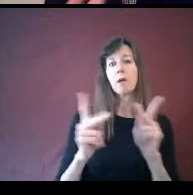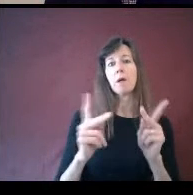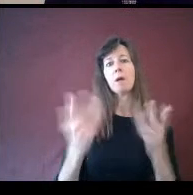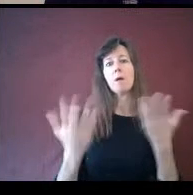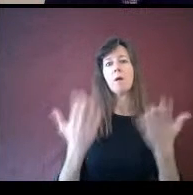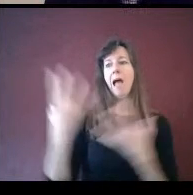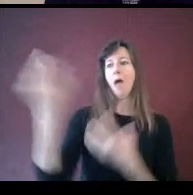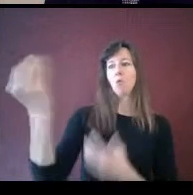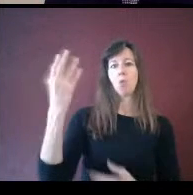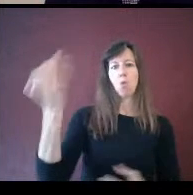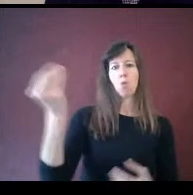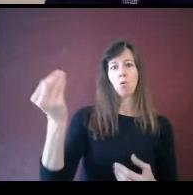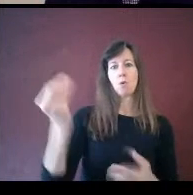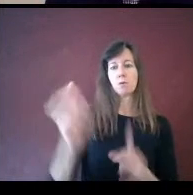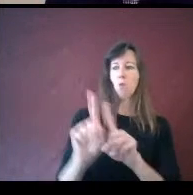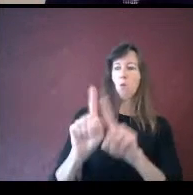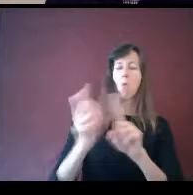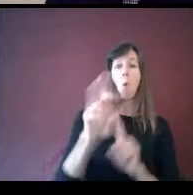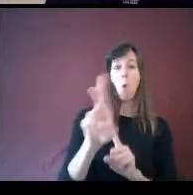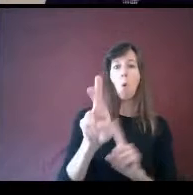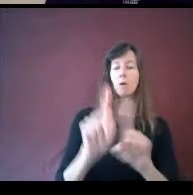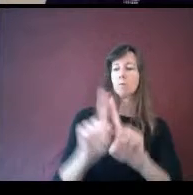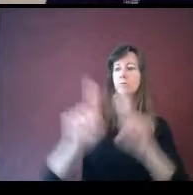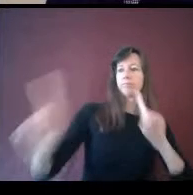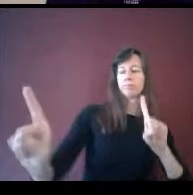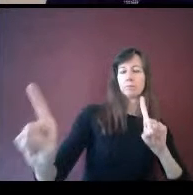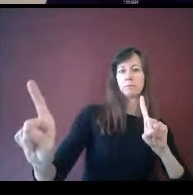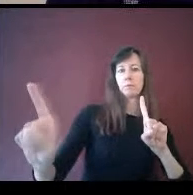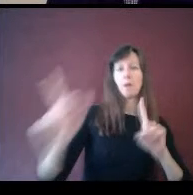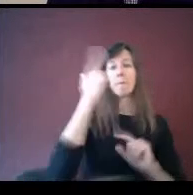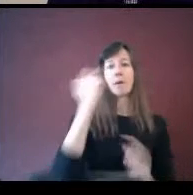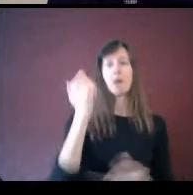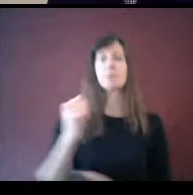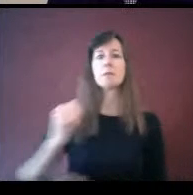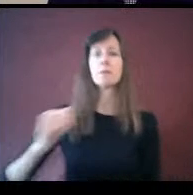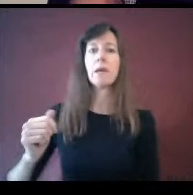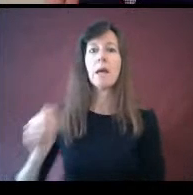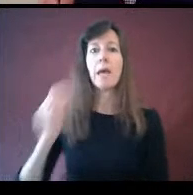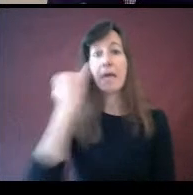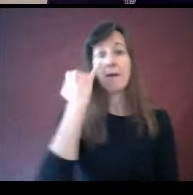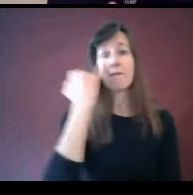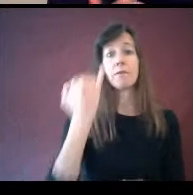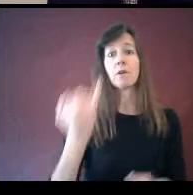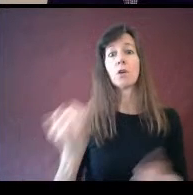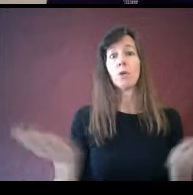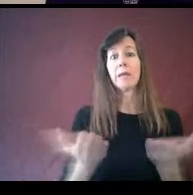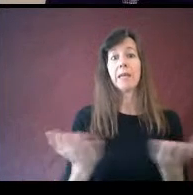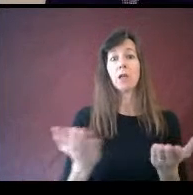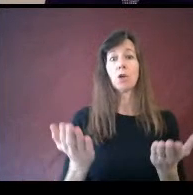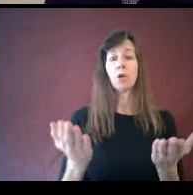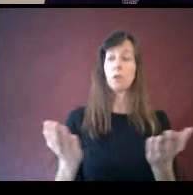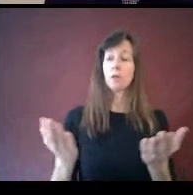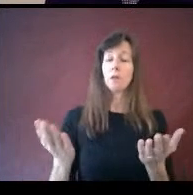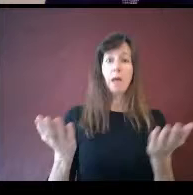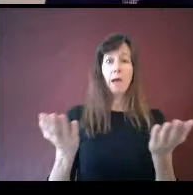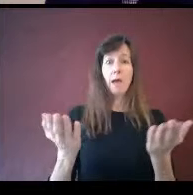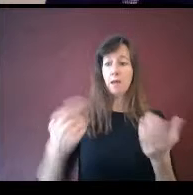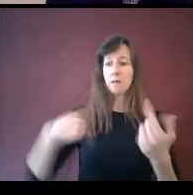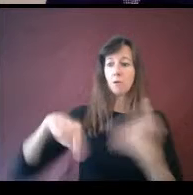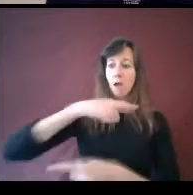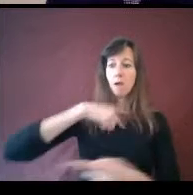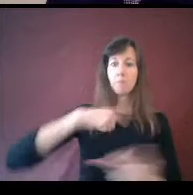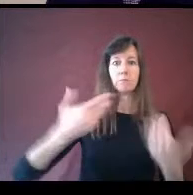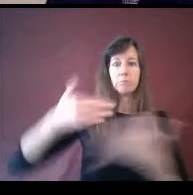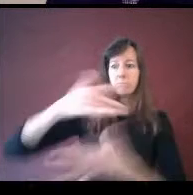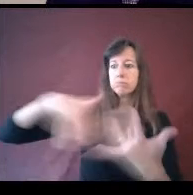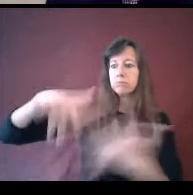amount of time that one spends indoors with others also does matter. So factoring all of those in and adjusting